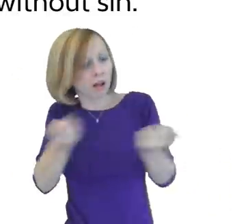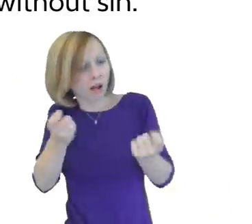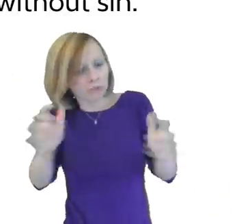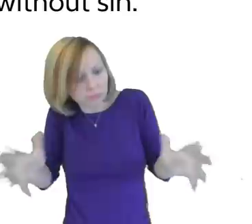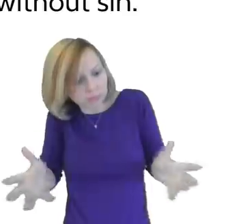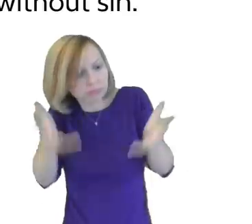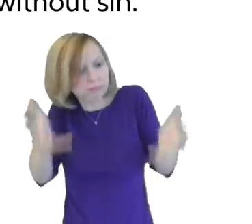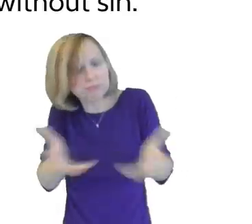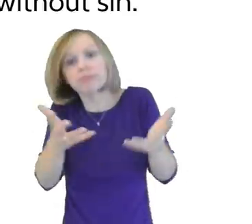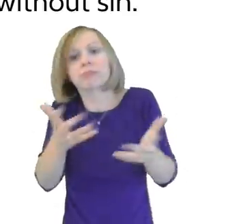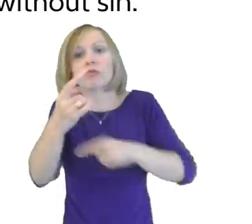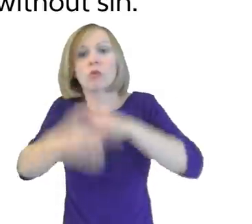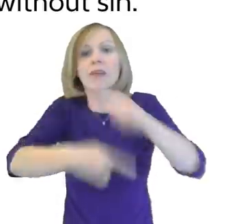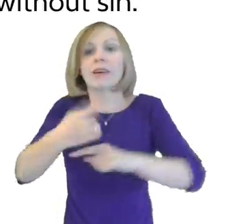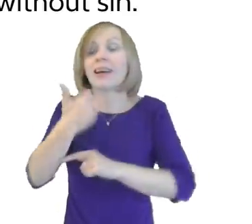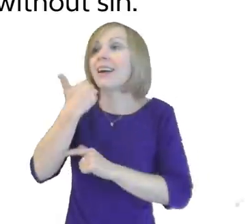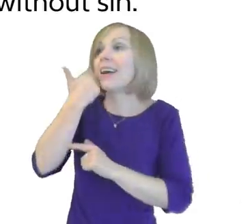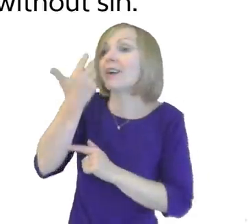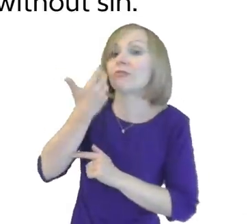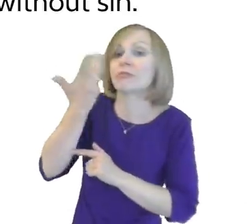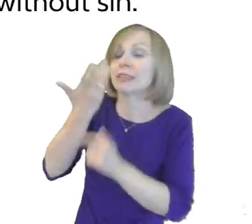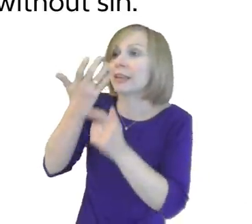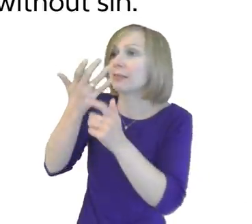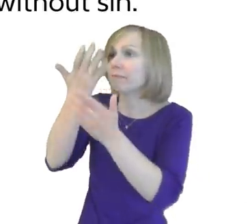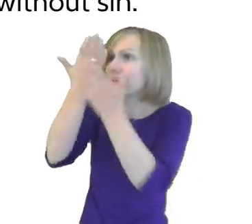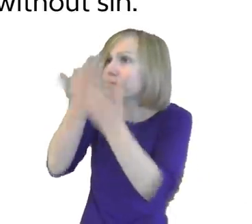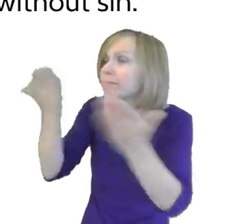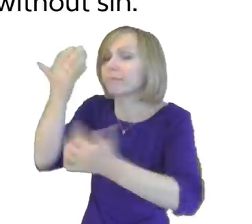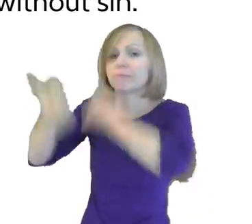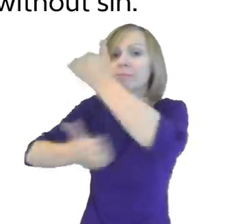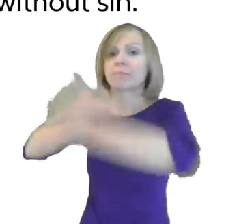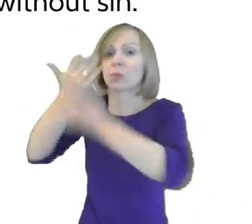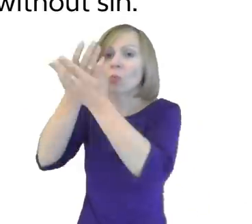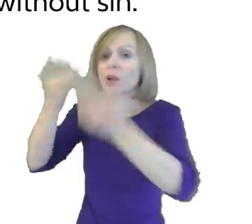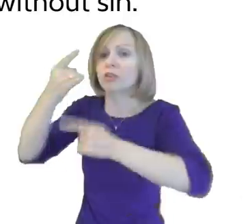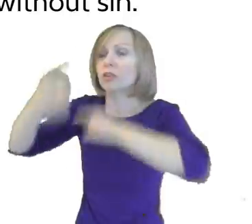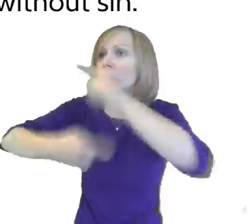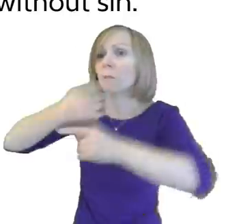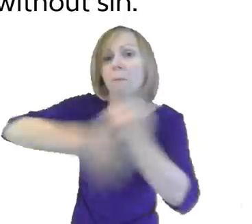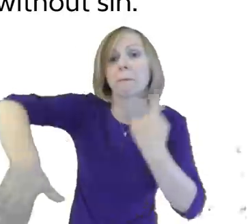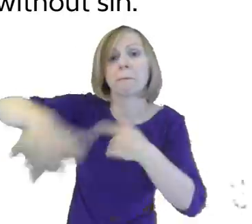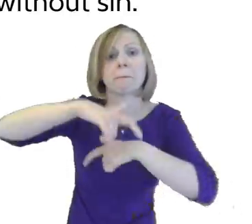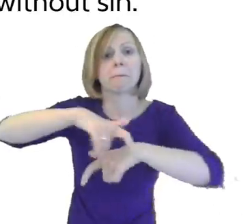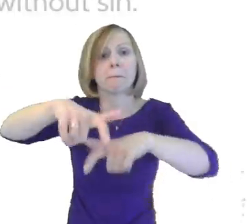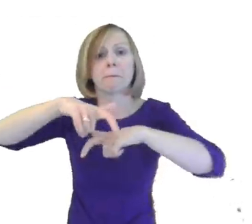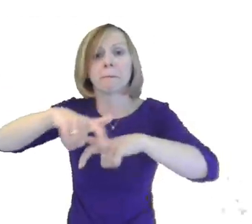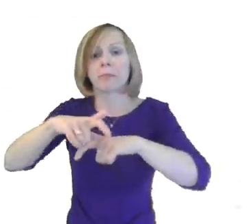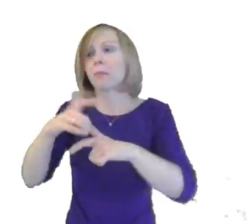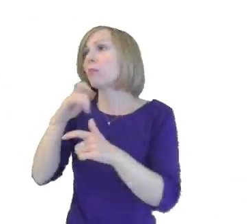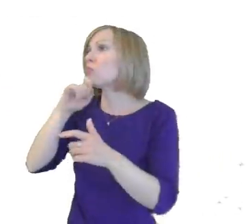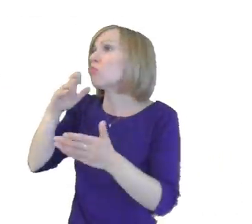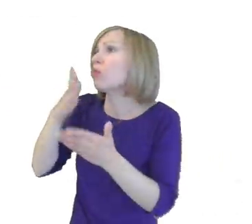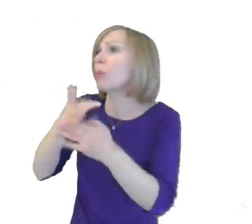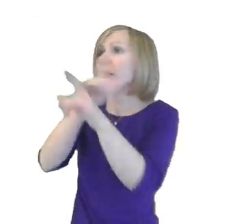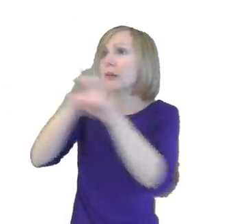Day by day we magnify thee, and we worship thy name ever world without end. Vouchsafe, O Lord, to keep us this day without sin.